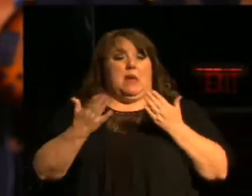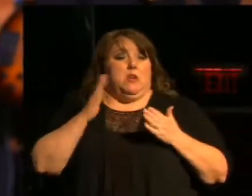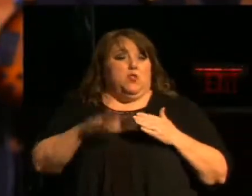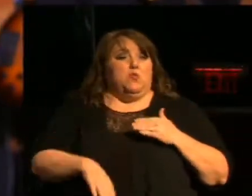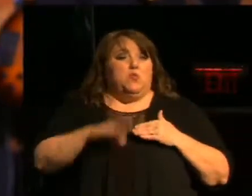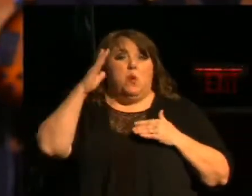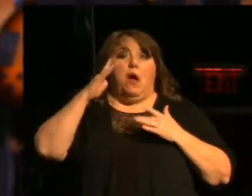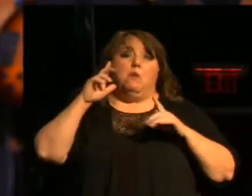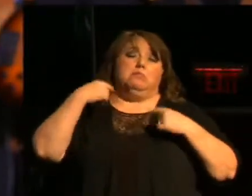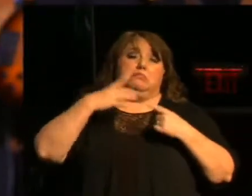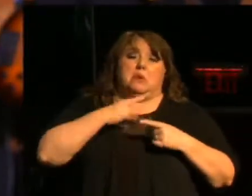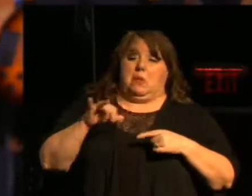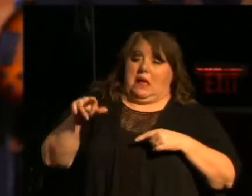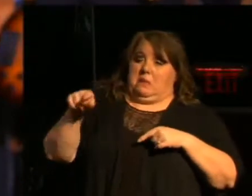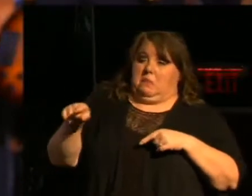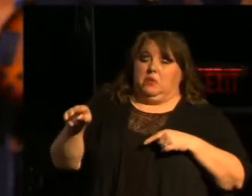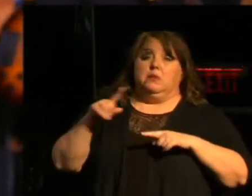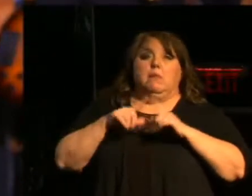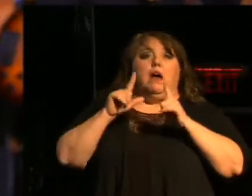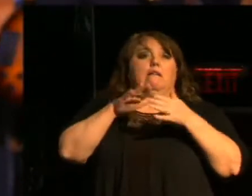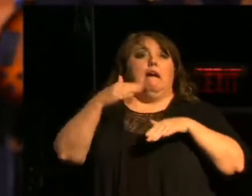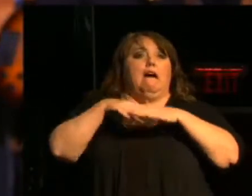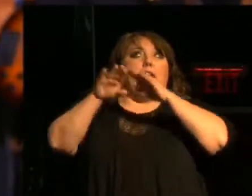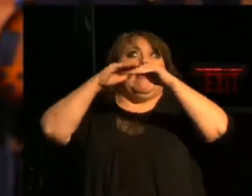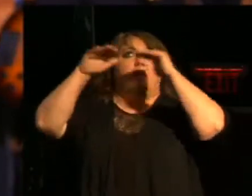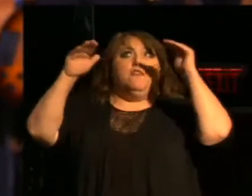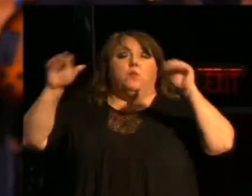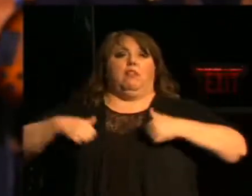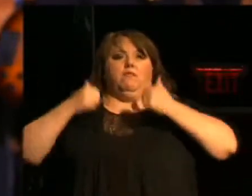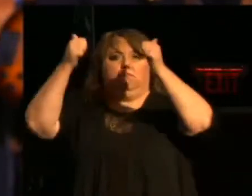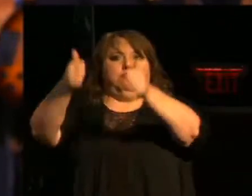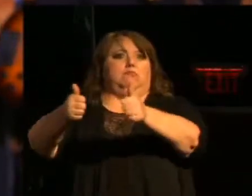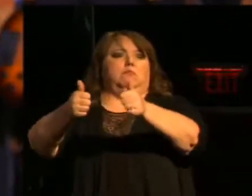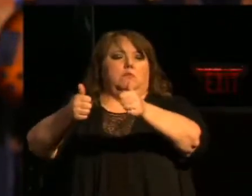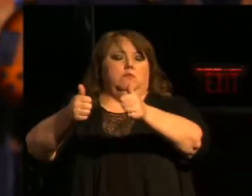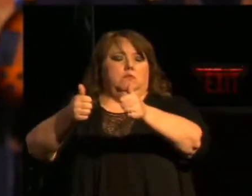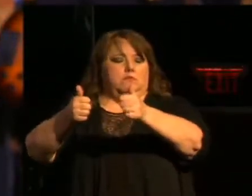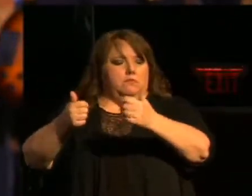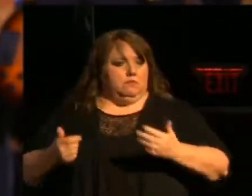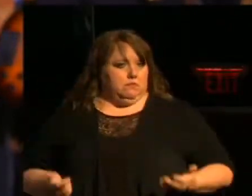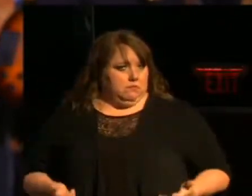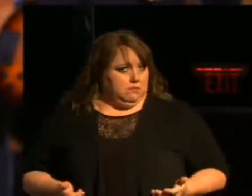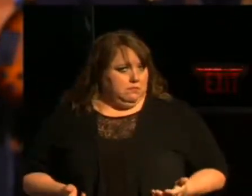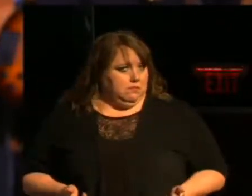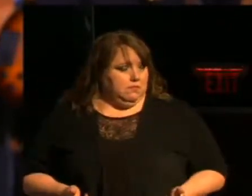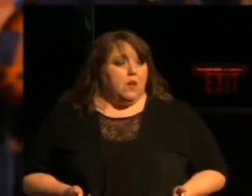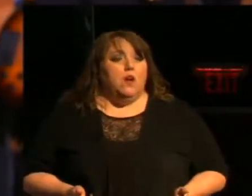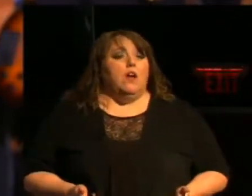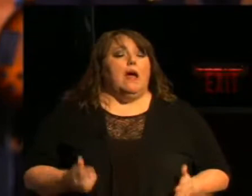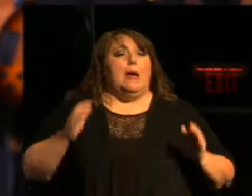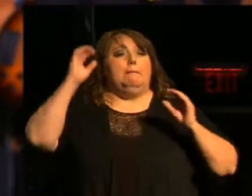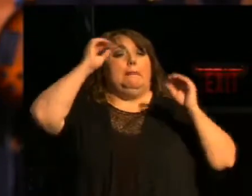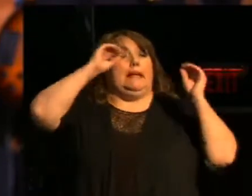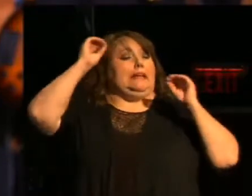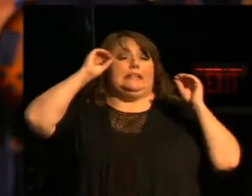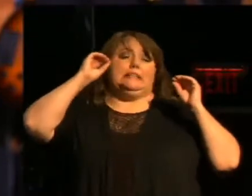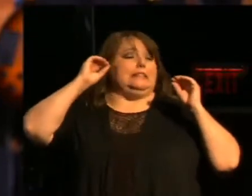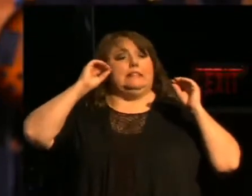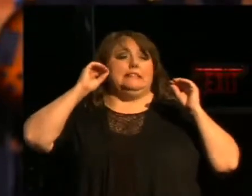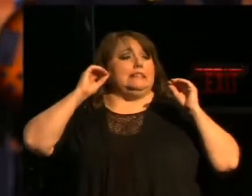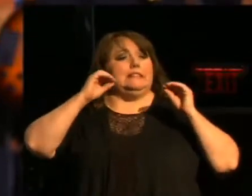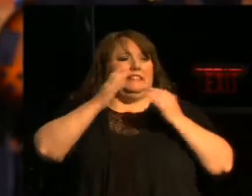follow me on this one. How do you love America? It's a